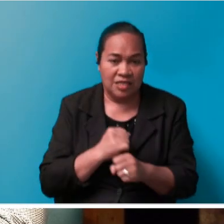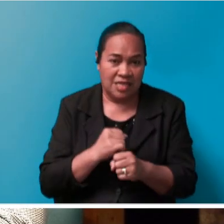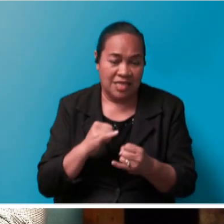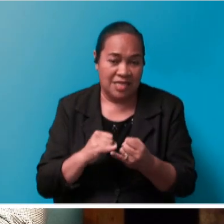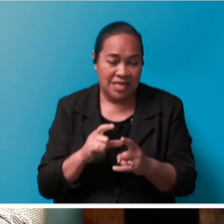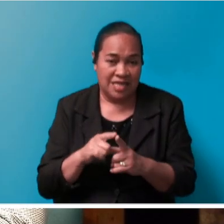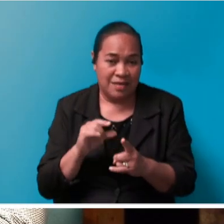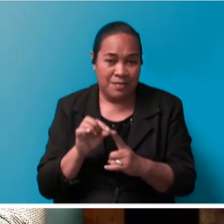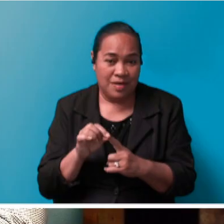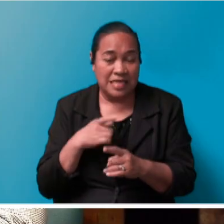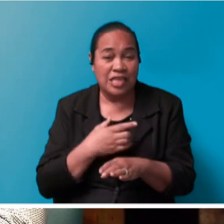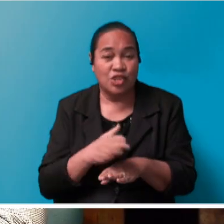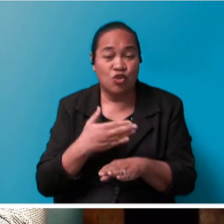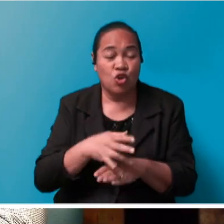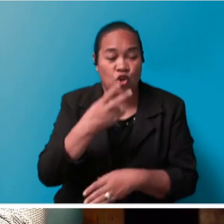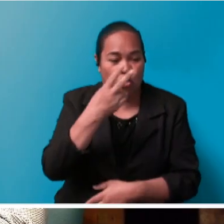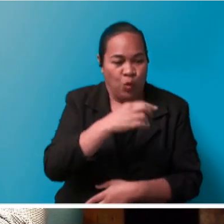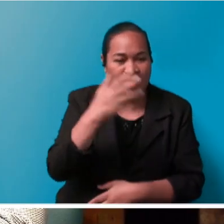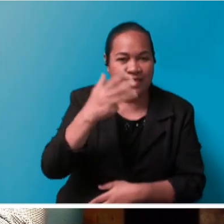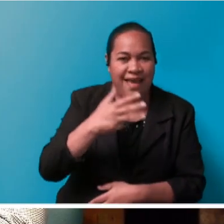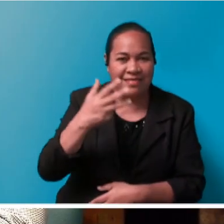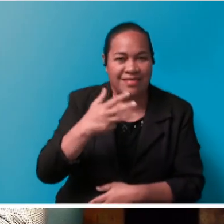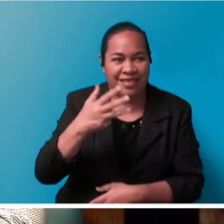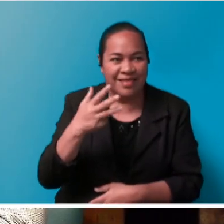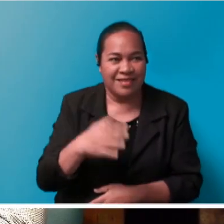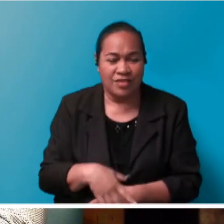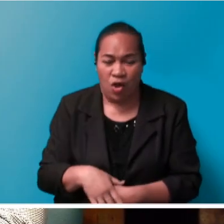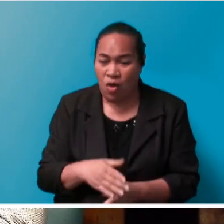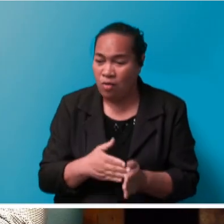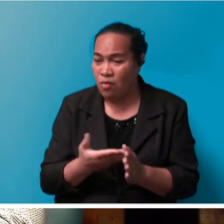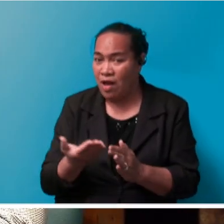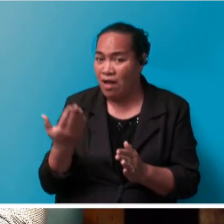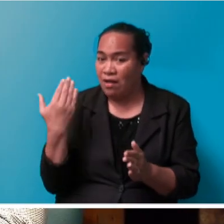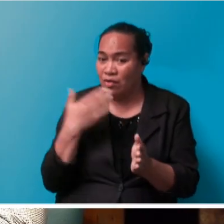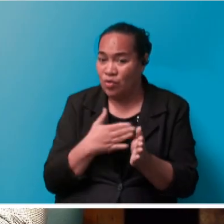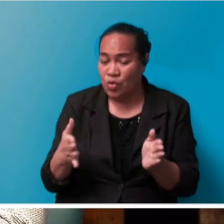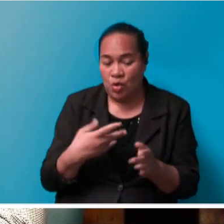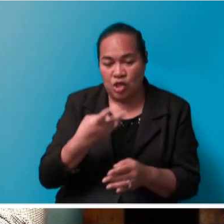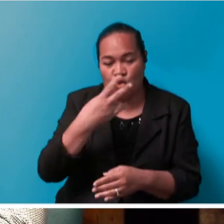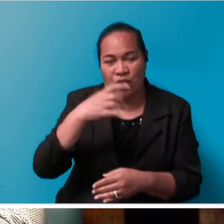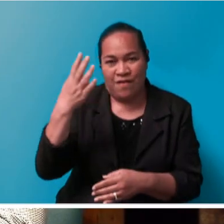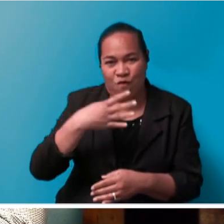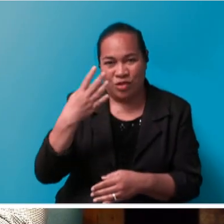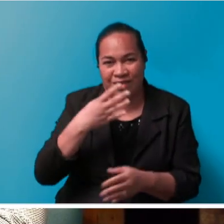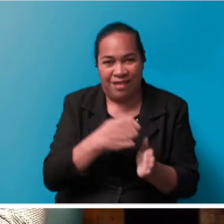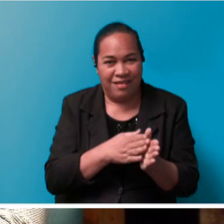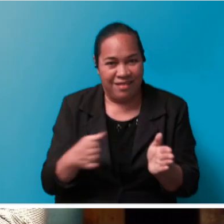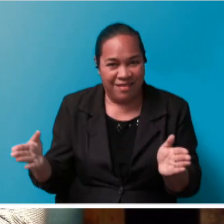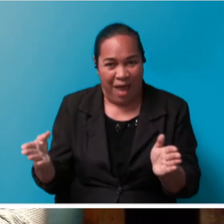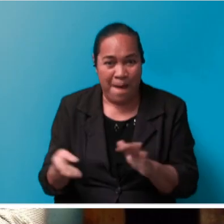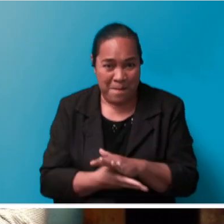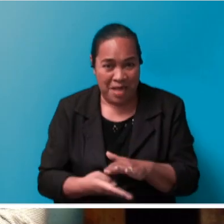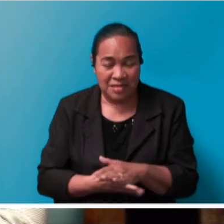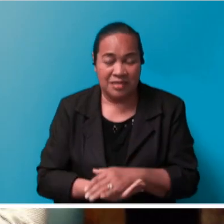new 2019 base. All this while we are operating on the 2014 base.